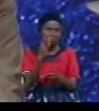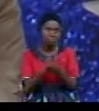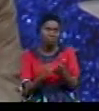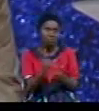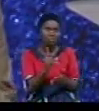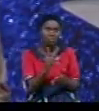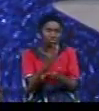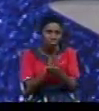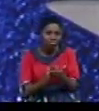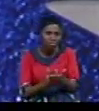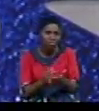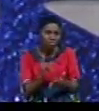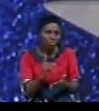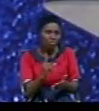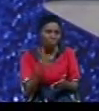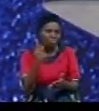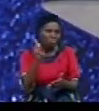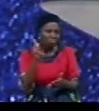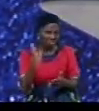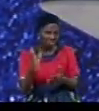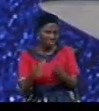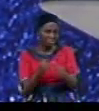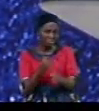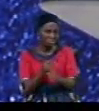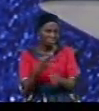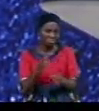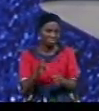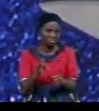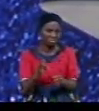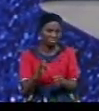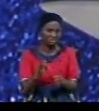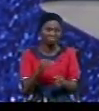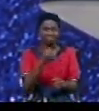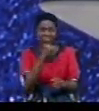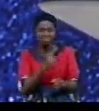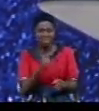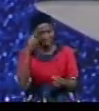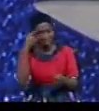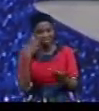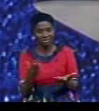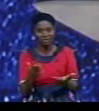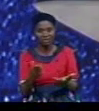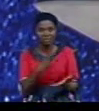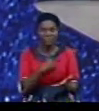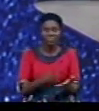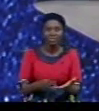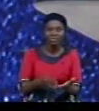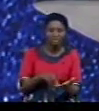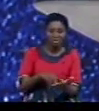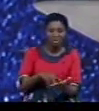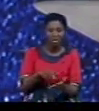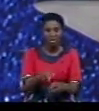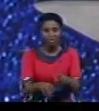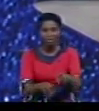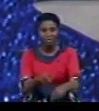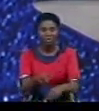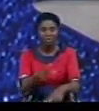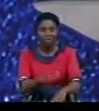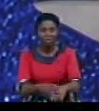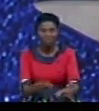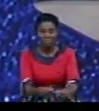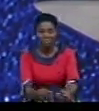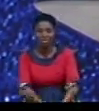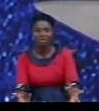has been crawling on the ground he had a wooden kind of patch and our small small roller